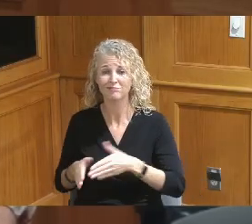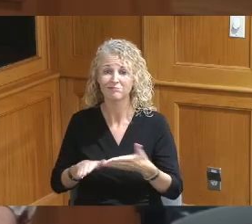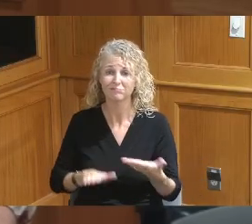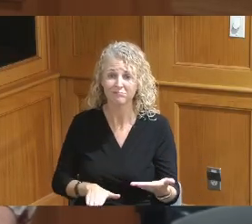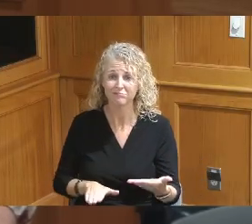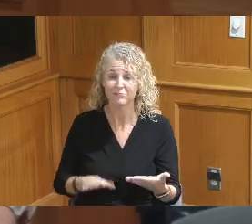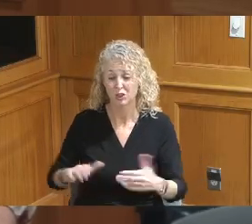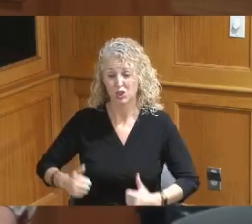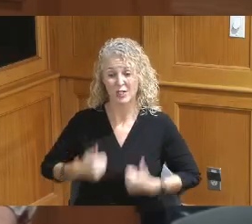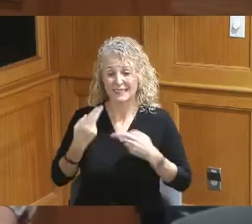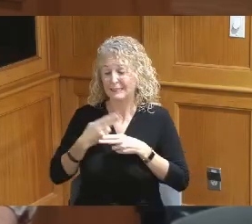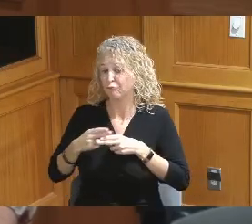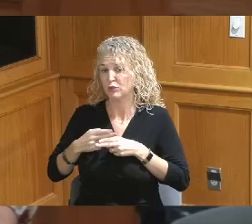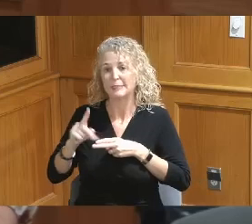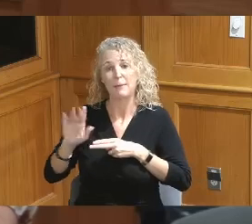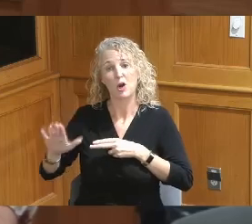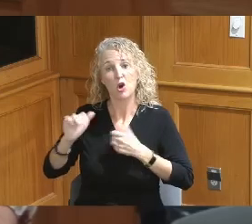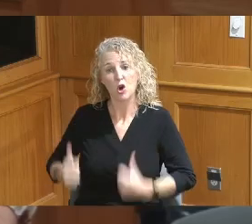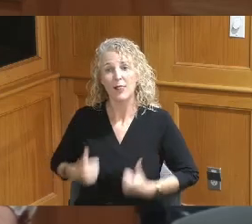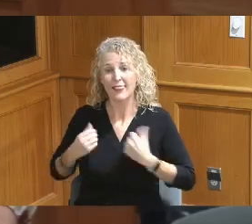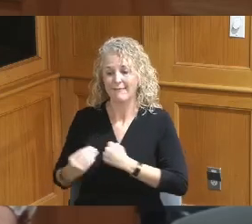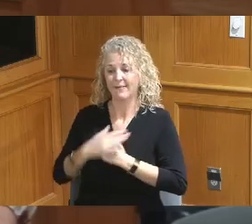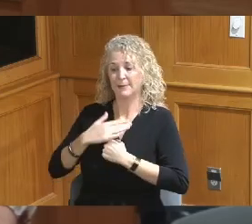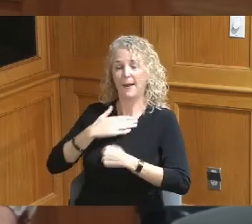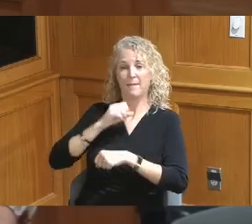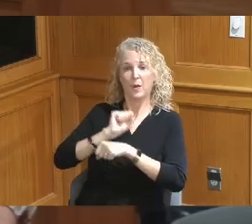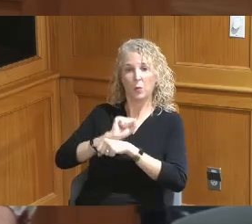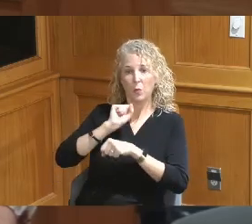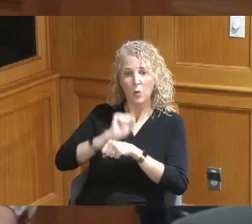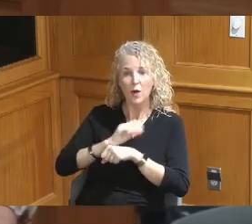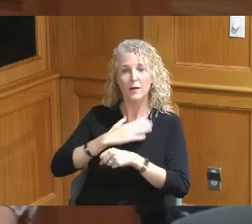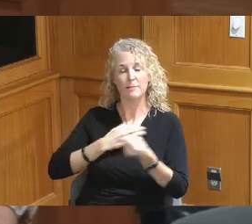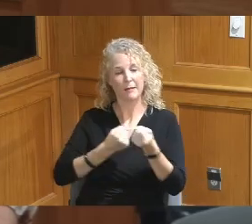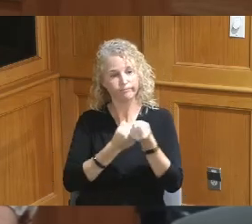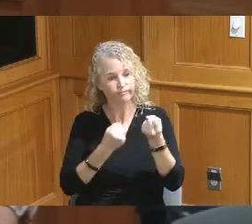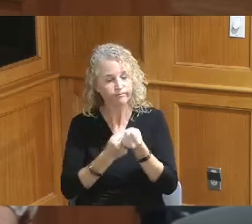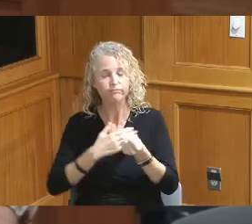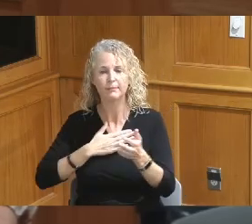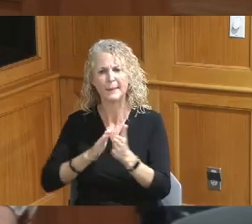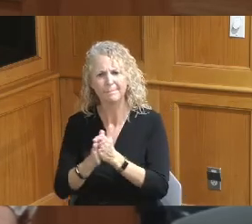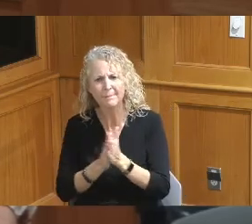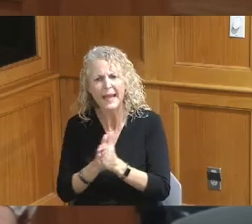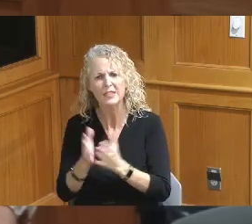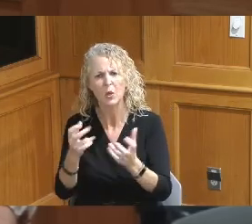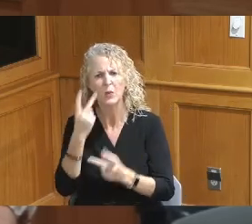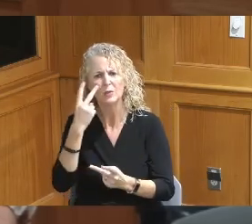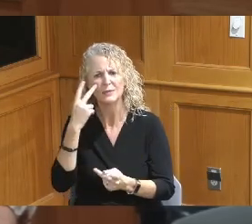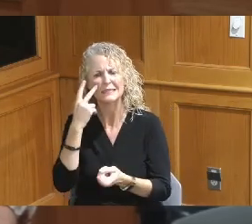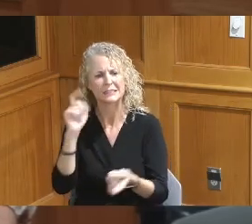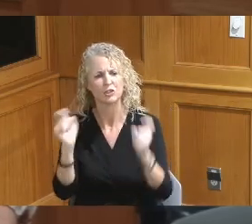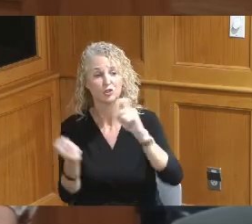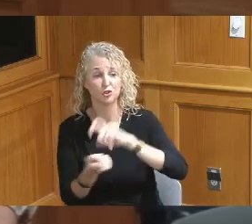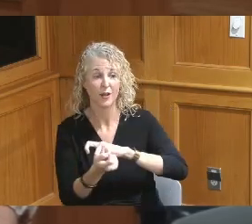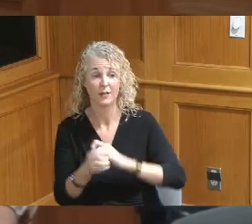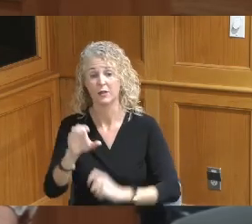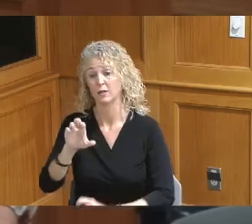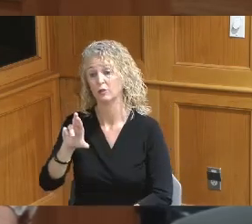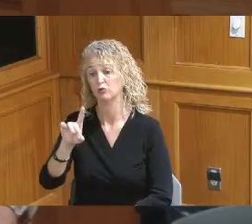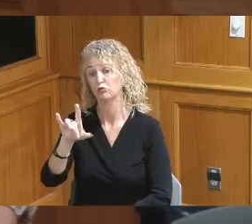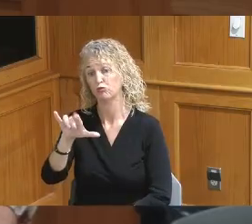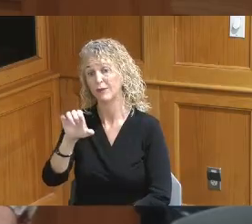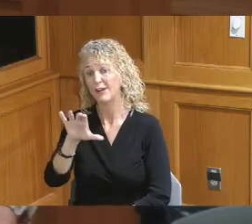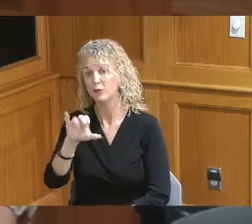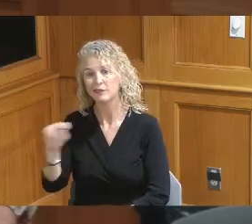life continues to inspire my work, my advocacy, and my passion for change. I want to thank Cradle Cincinnati for